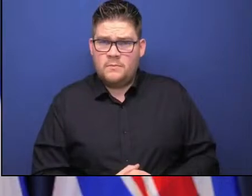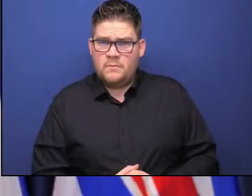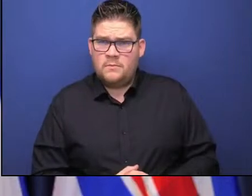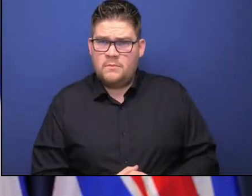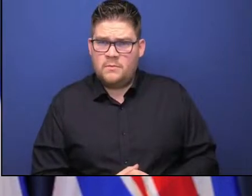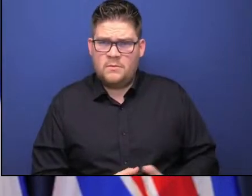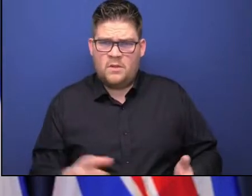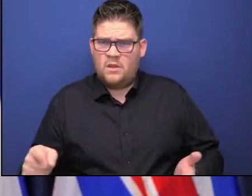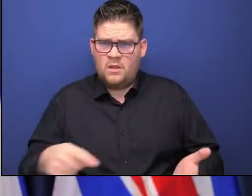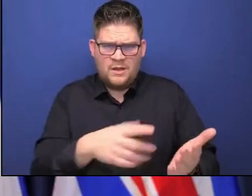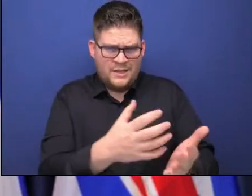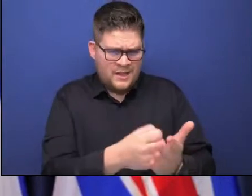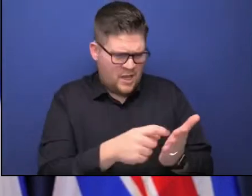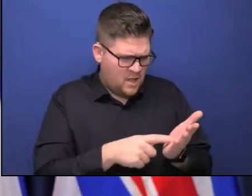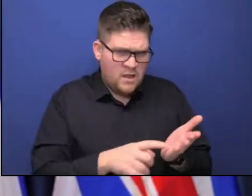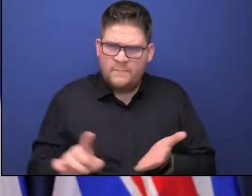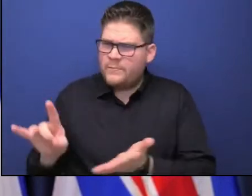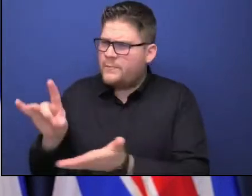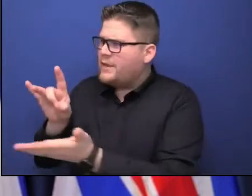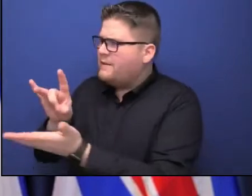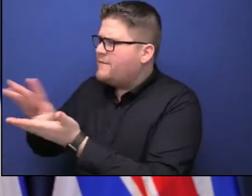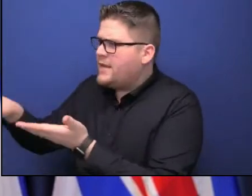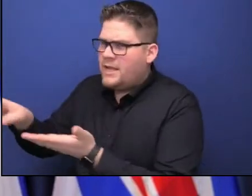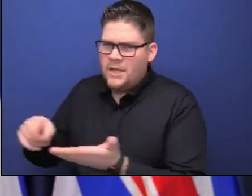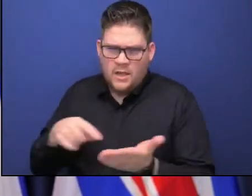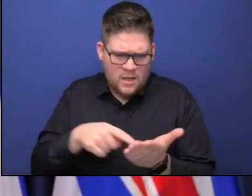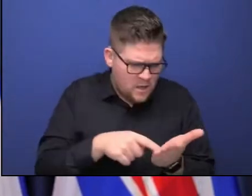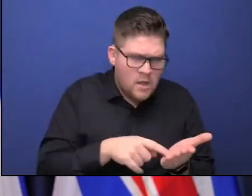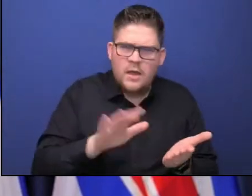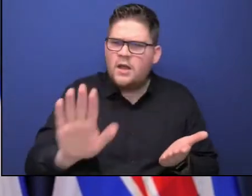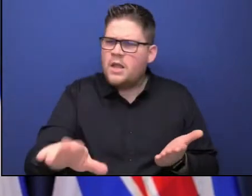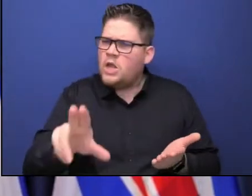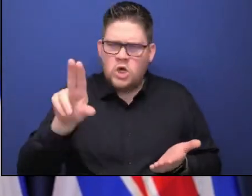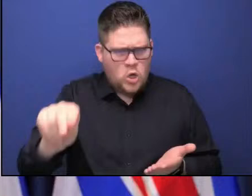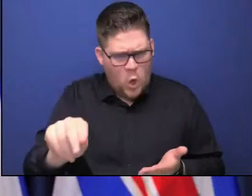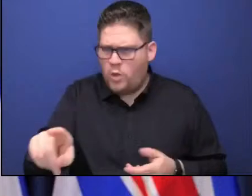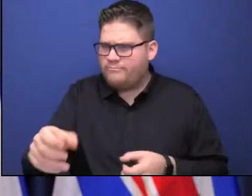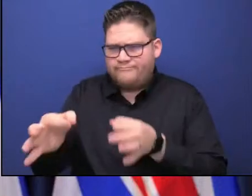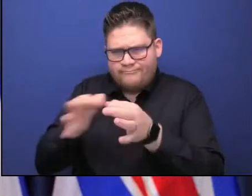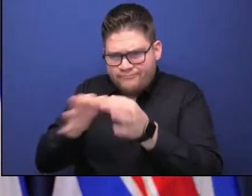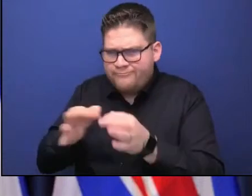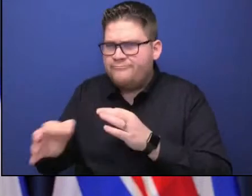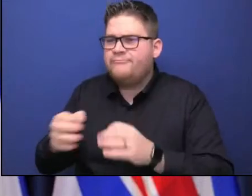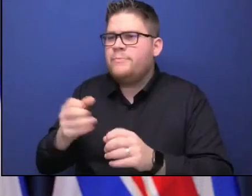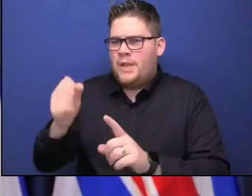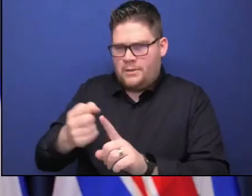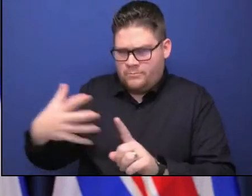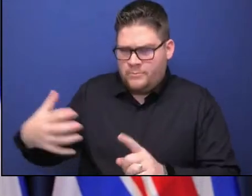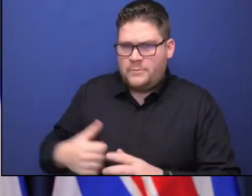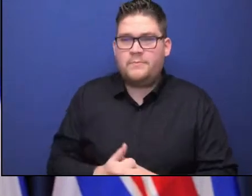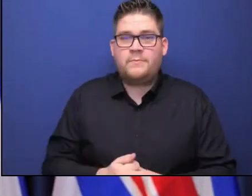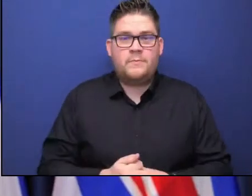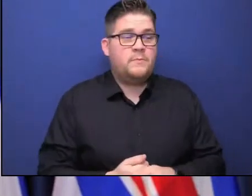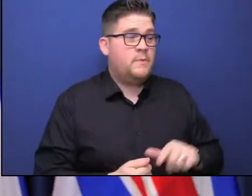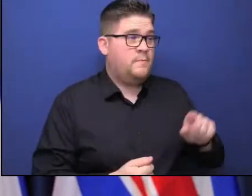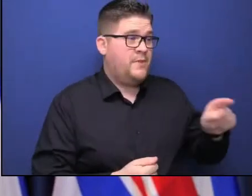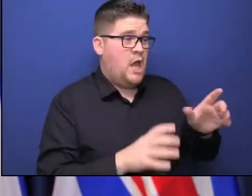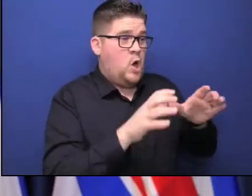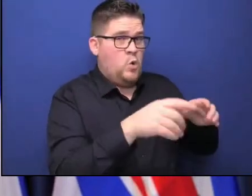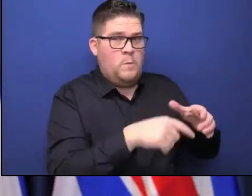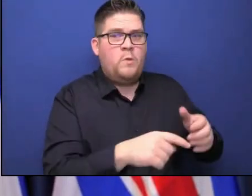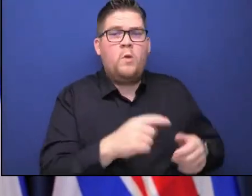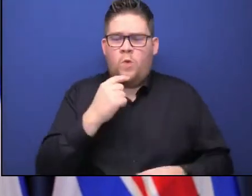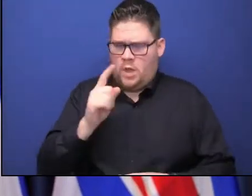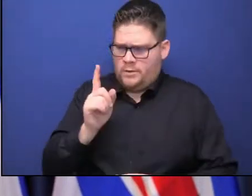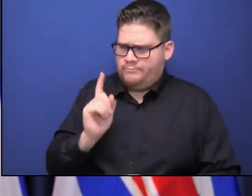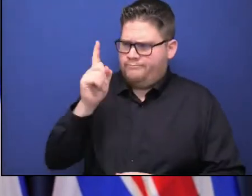second. Nobody should be getting eviction notices for this kind of work. And they could actually contact the landlord and say, put a halt on it right there. So we didn't even have to get into